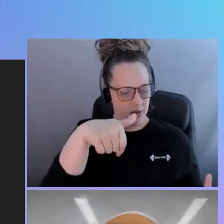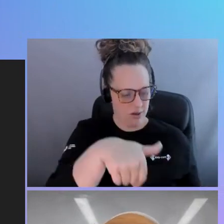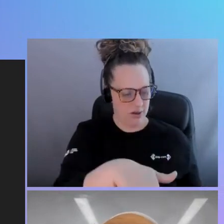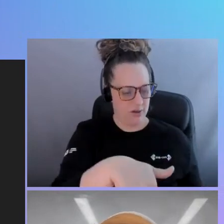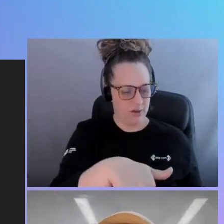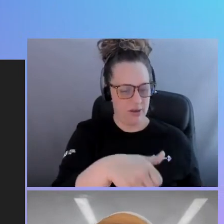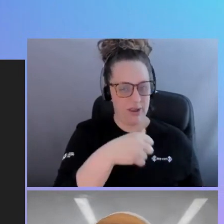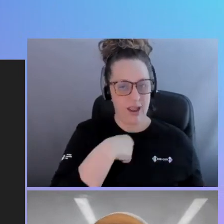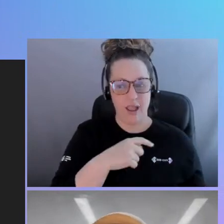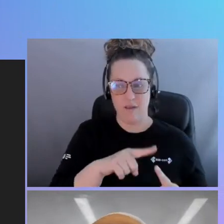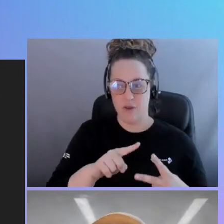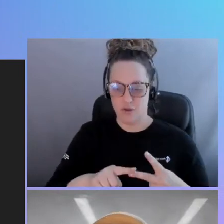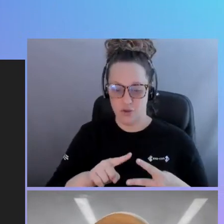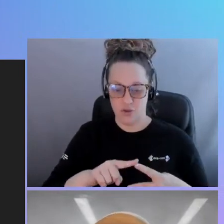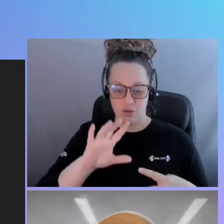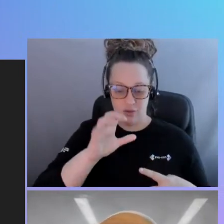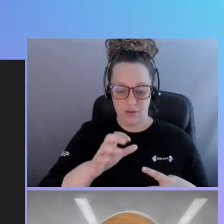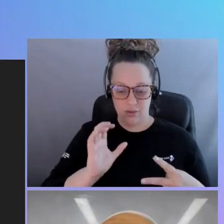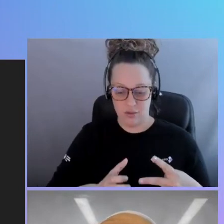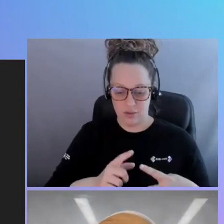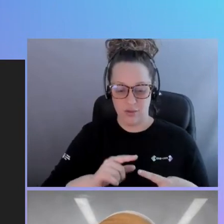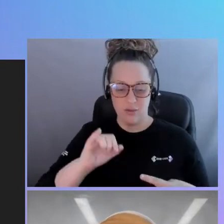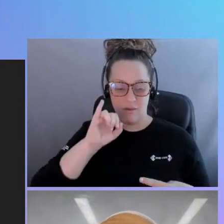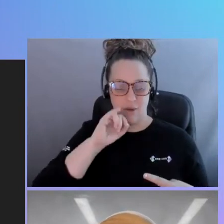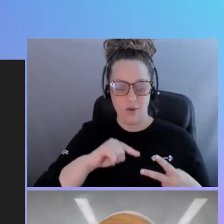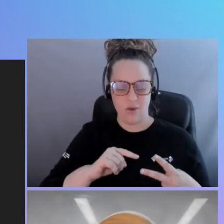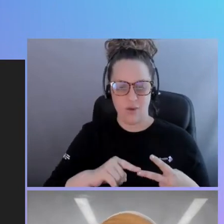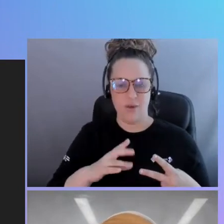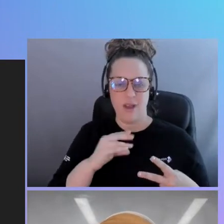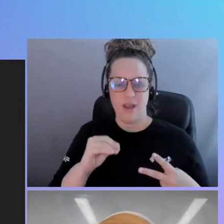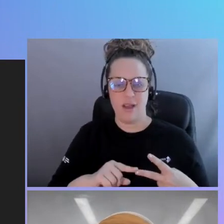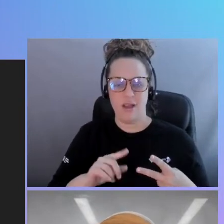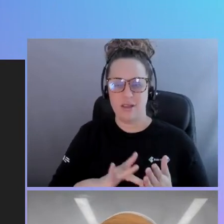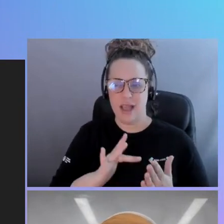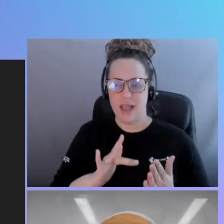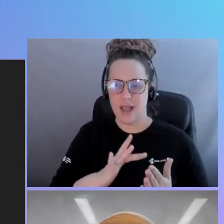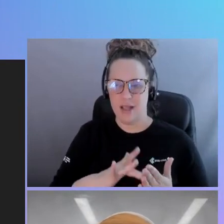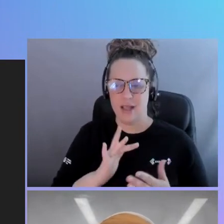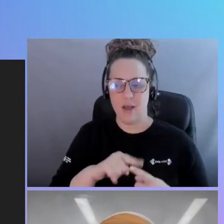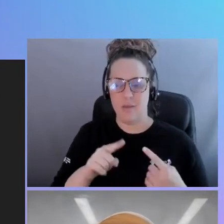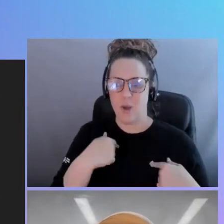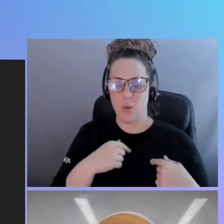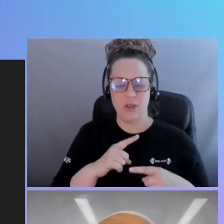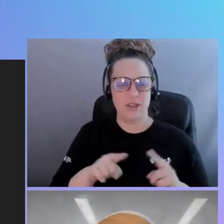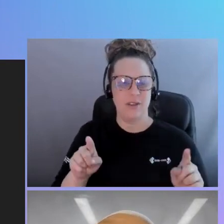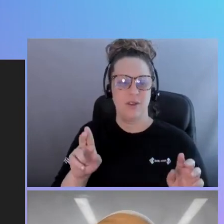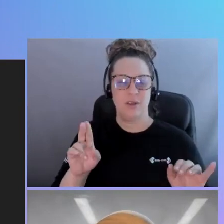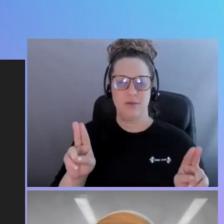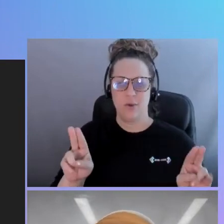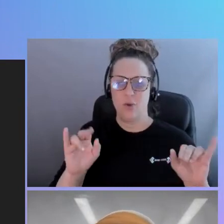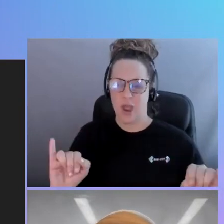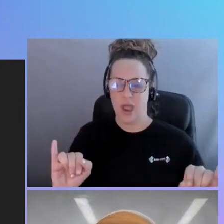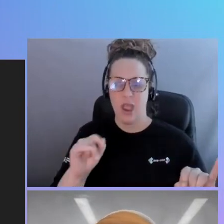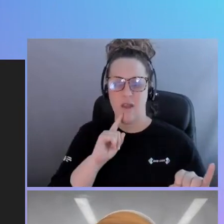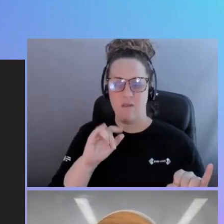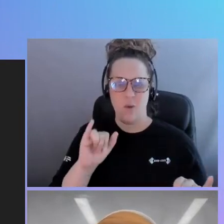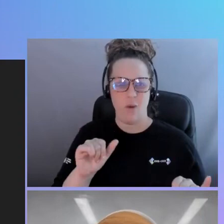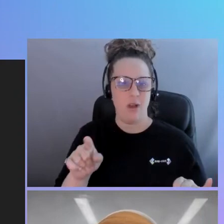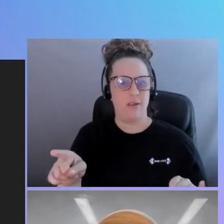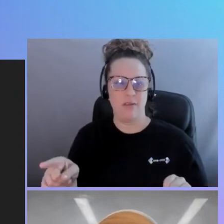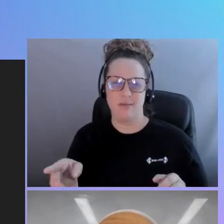of devices, a phone and a tablet. But mostly people would just develop different UIs for one platform or the